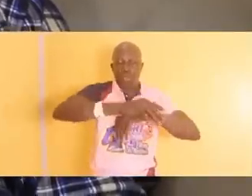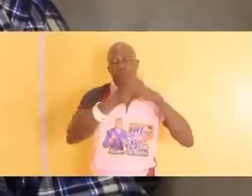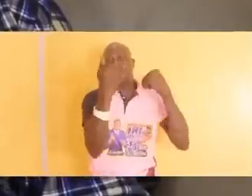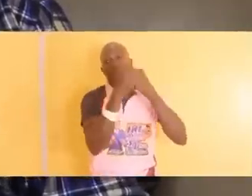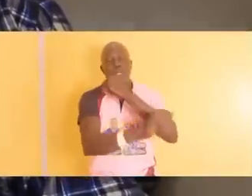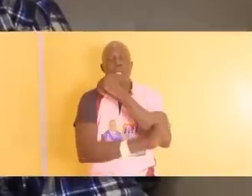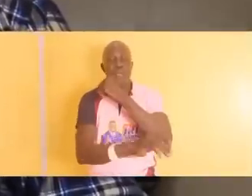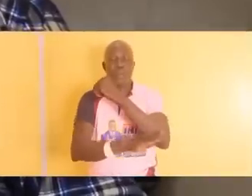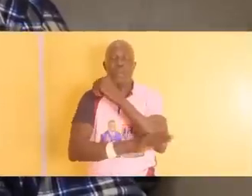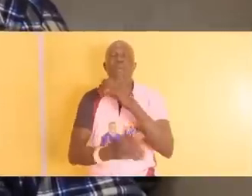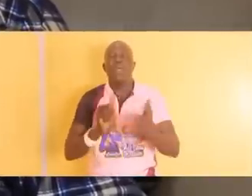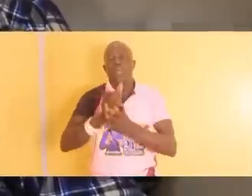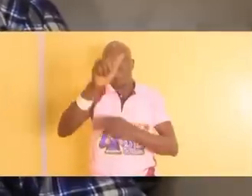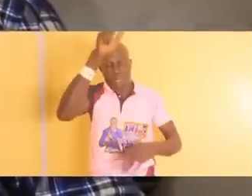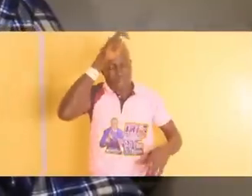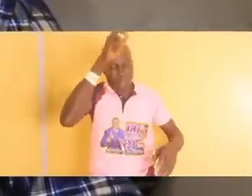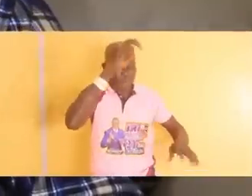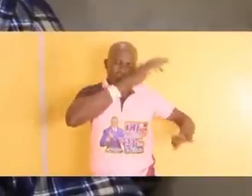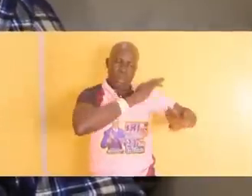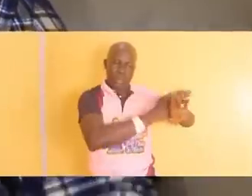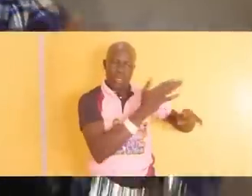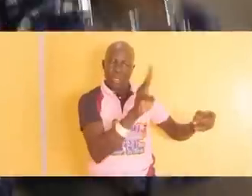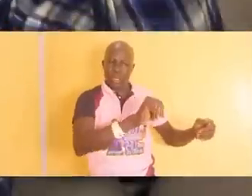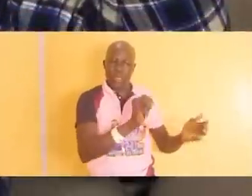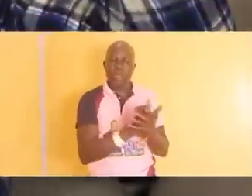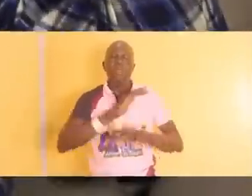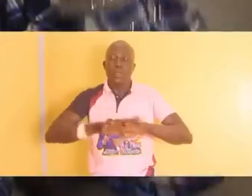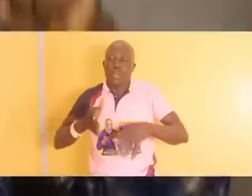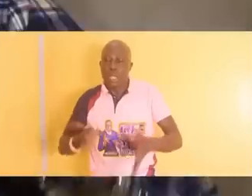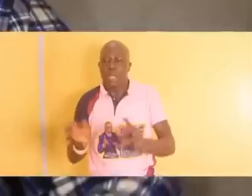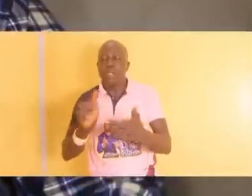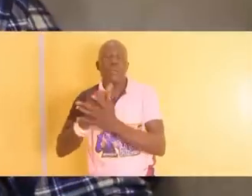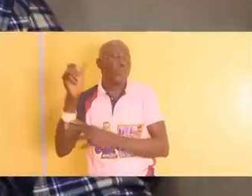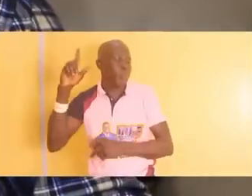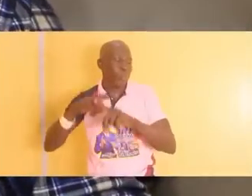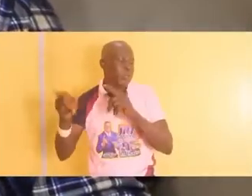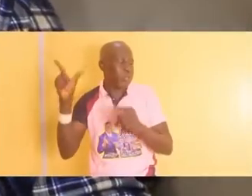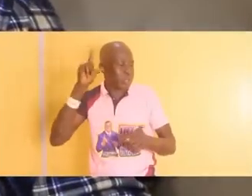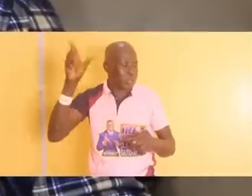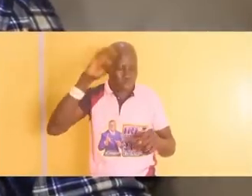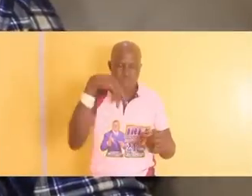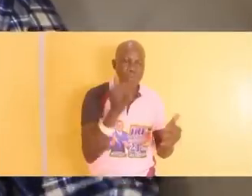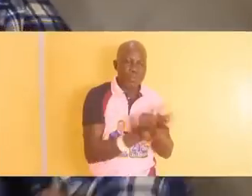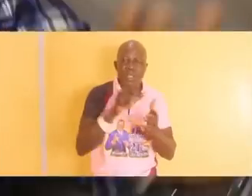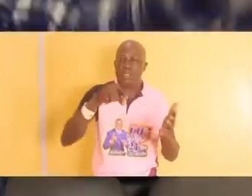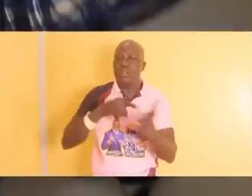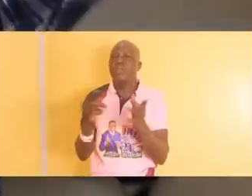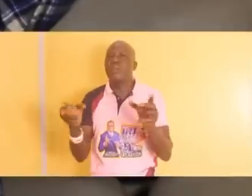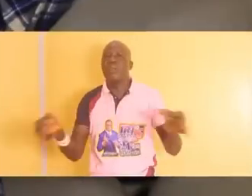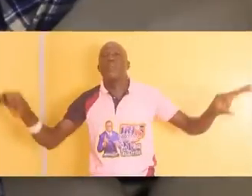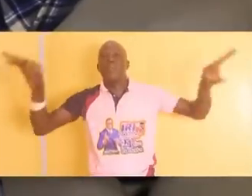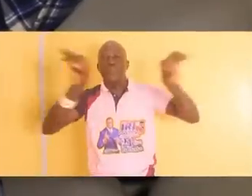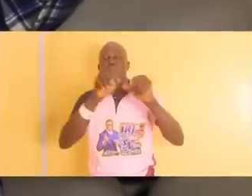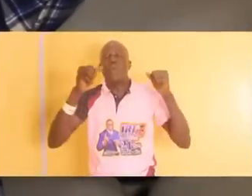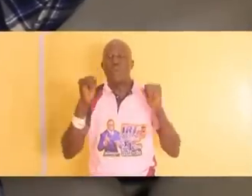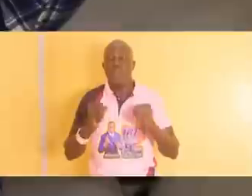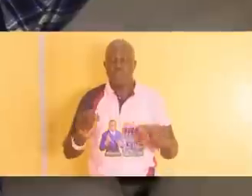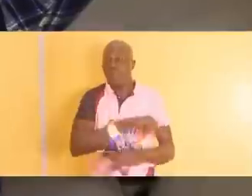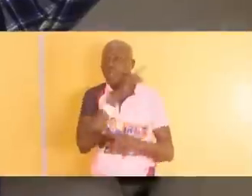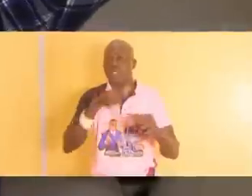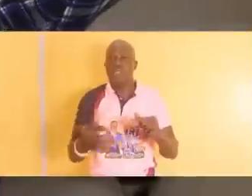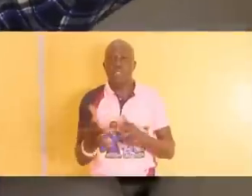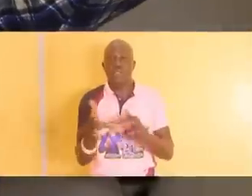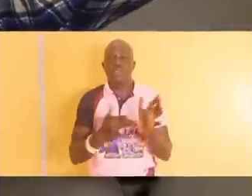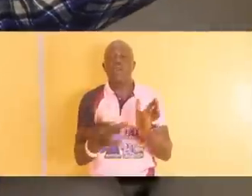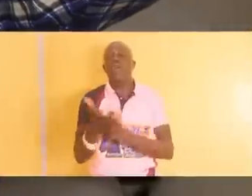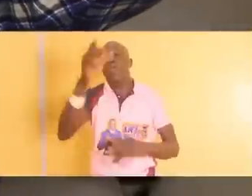Abraham, Satan delayed them. He didn't allow them to go. But listen to me, sir. This one is very powerful. When Jesus